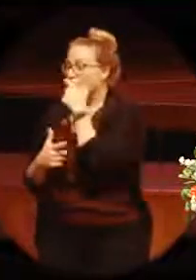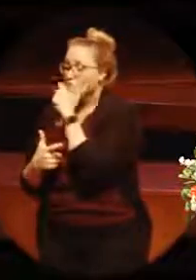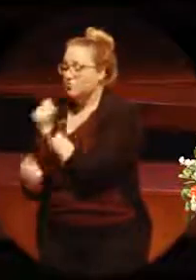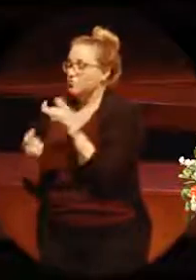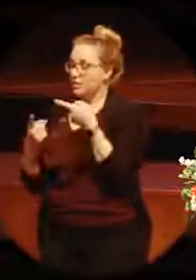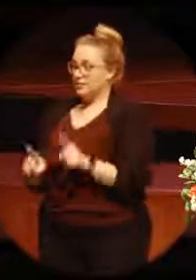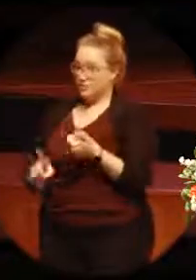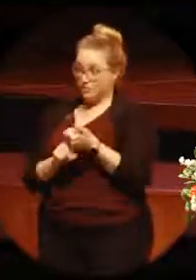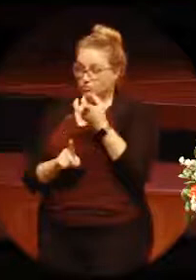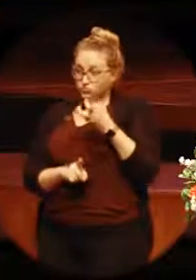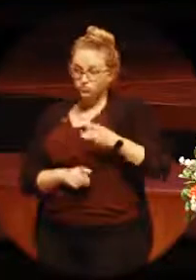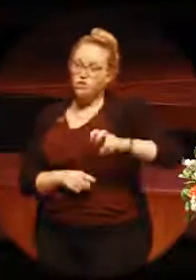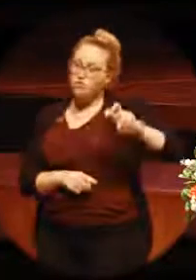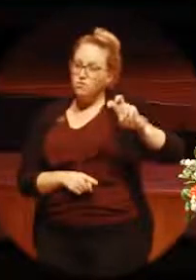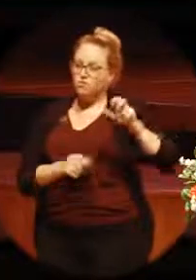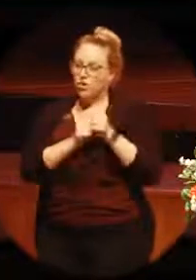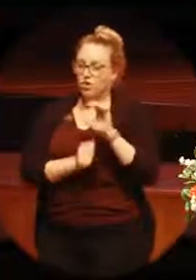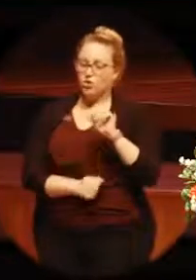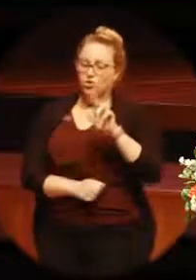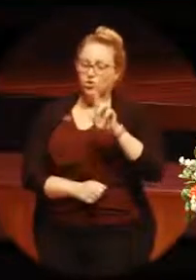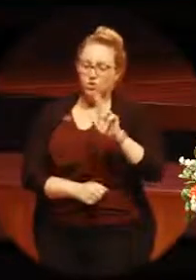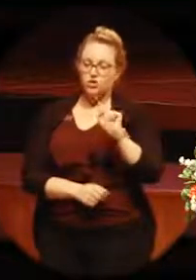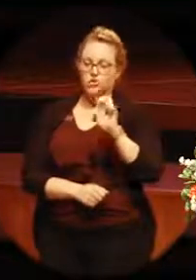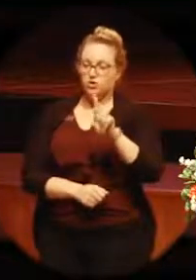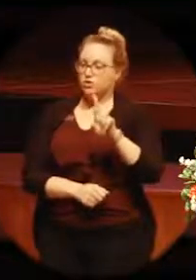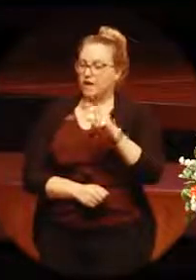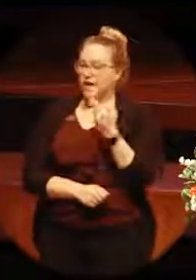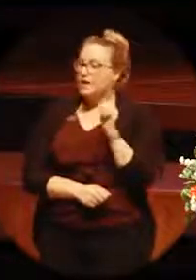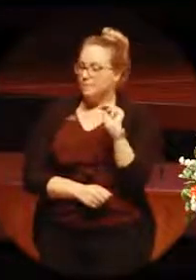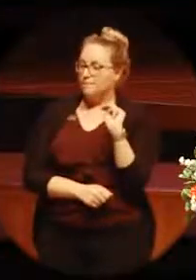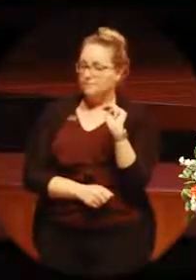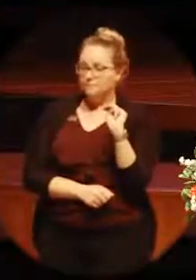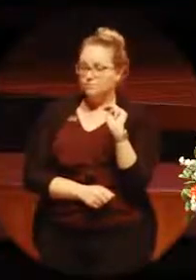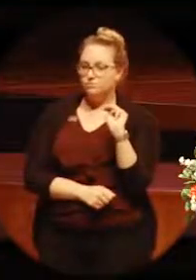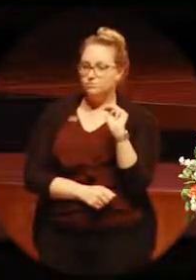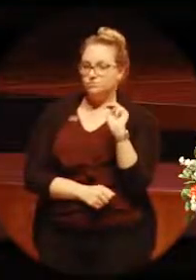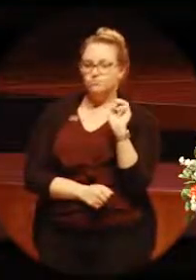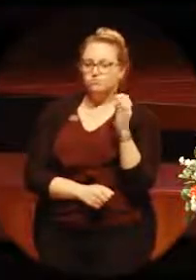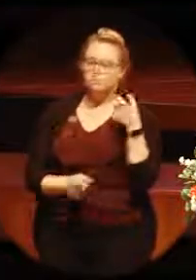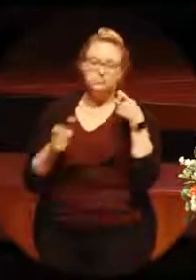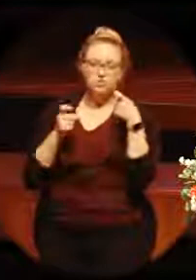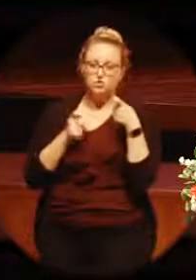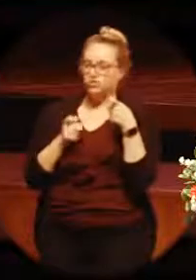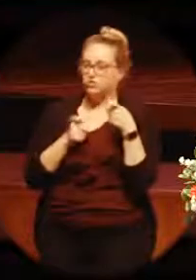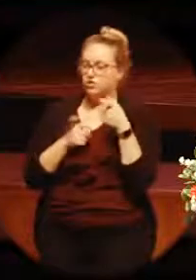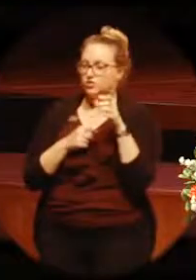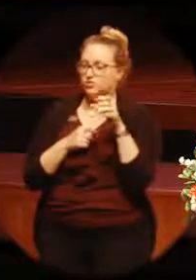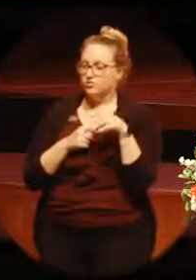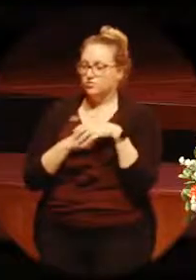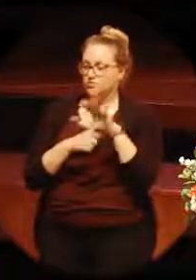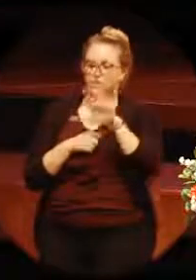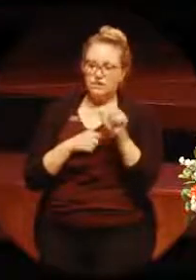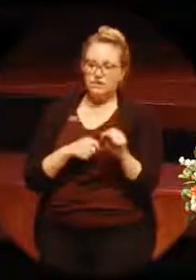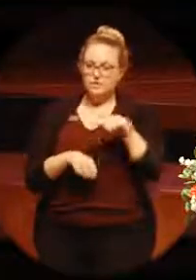that he made a personal trip with Carter Ham, the general in charge of AFRICOM at the time, back to